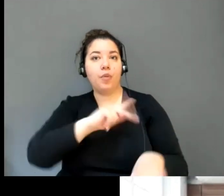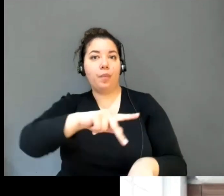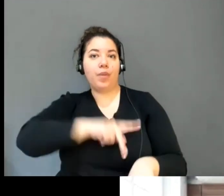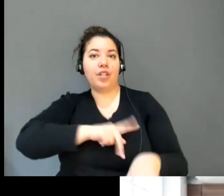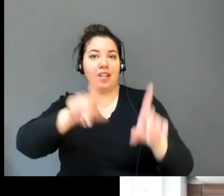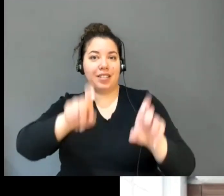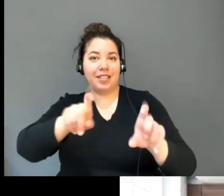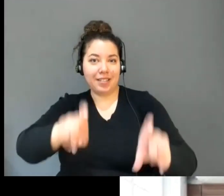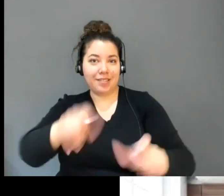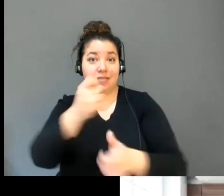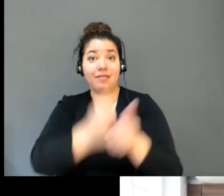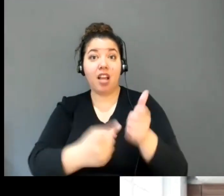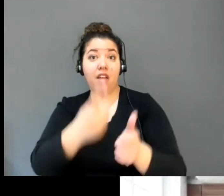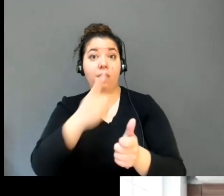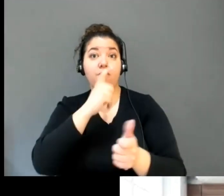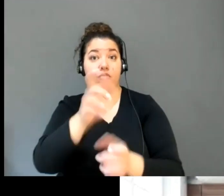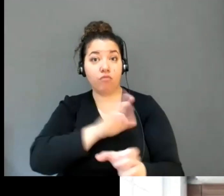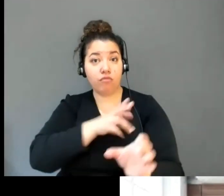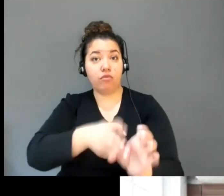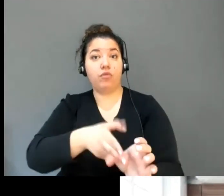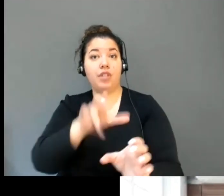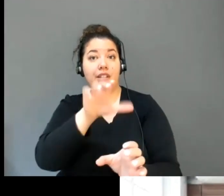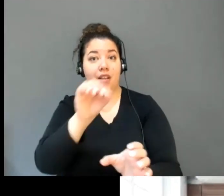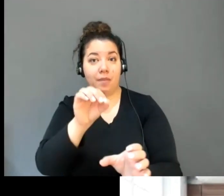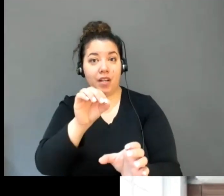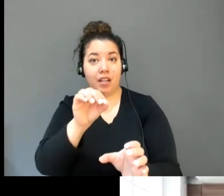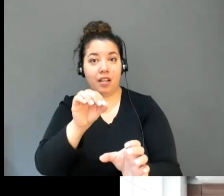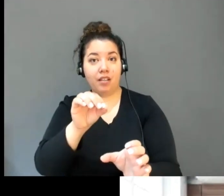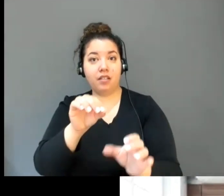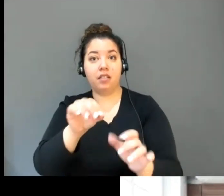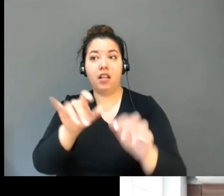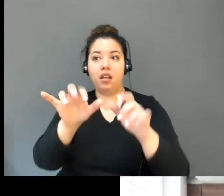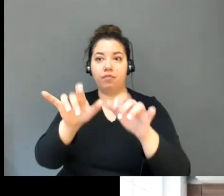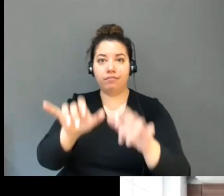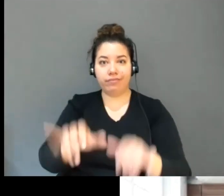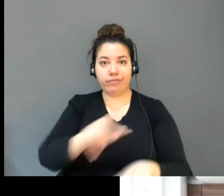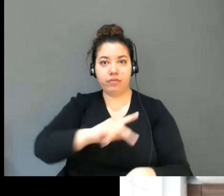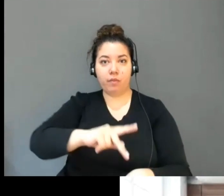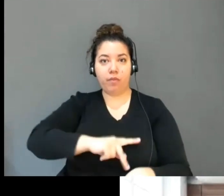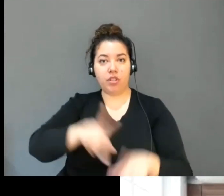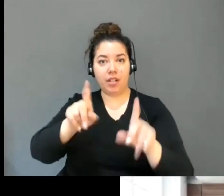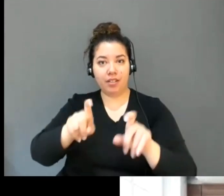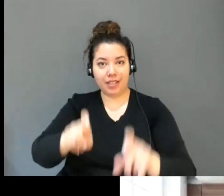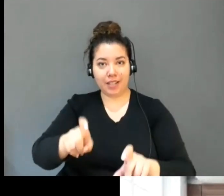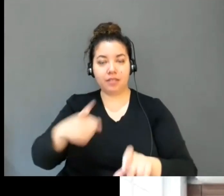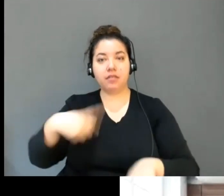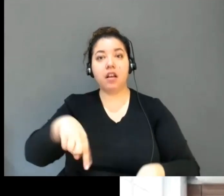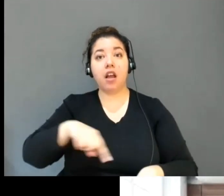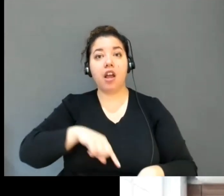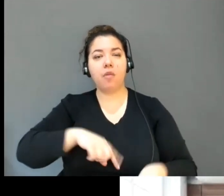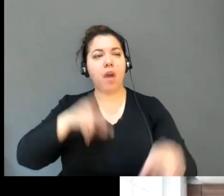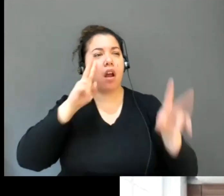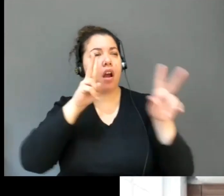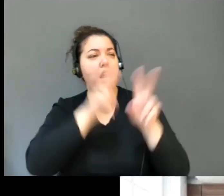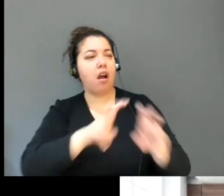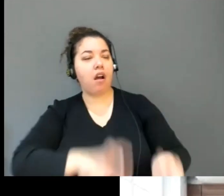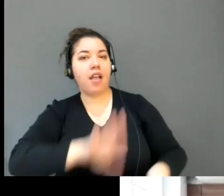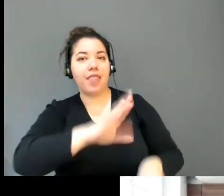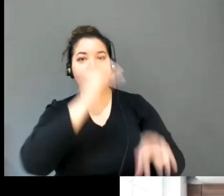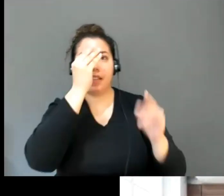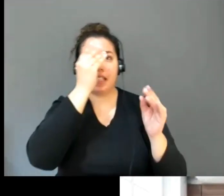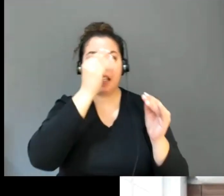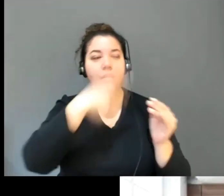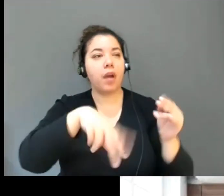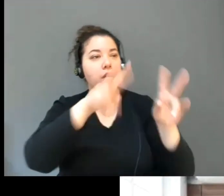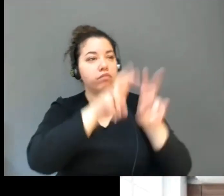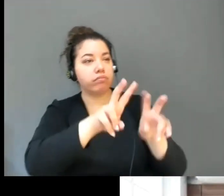who comes into our company actually goes through a personality test, and we assess how they think. I don't think that there's any